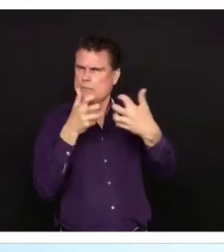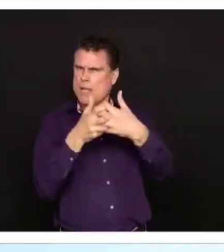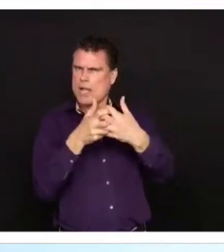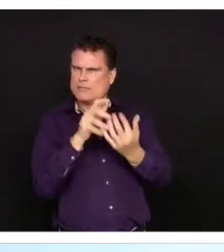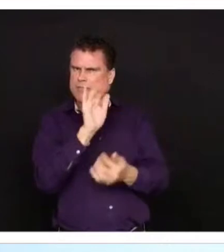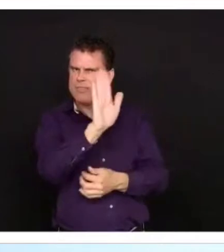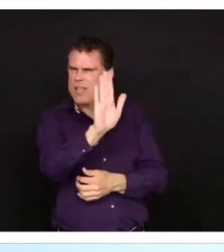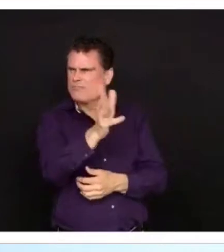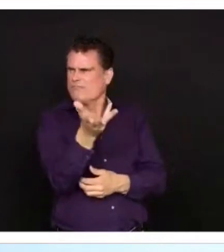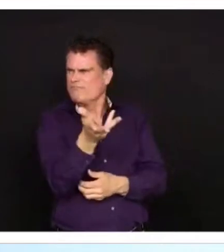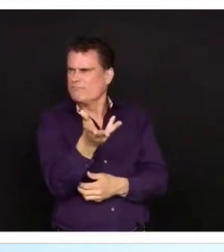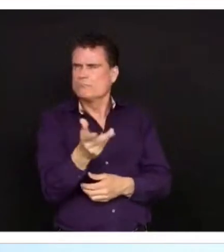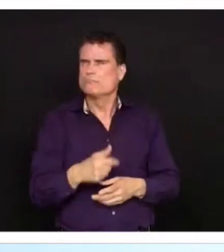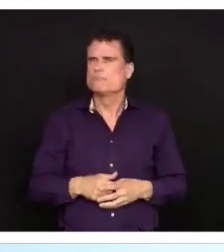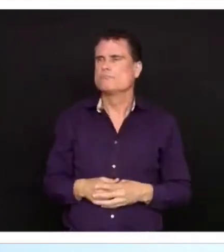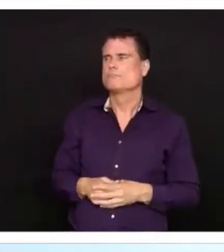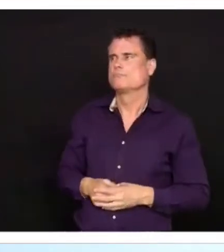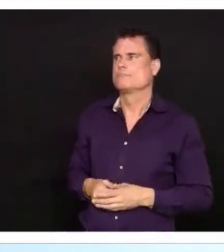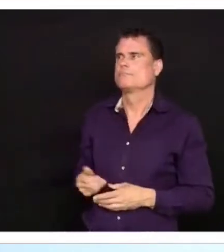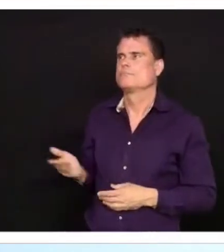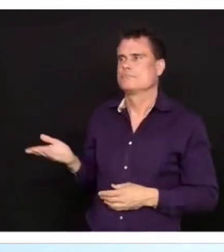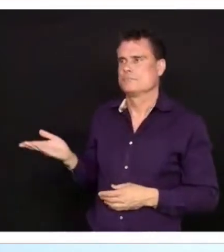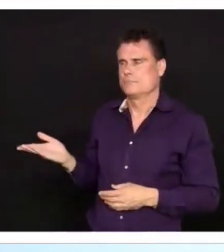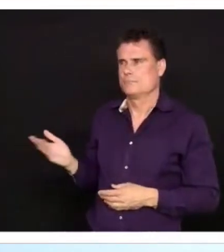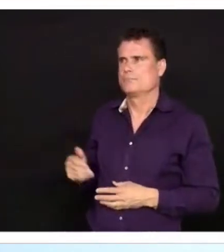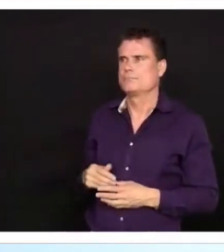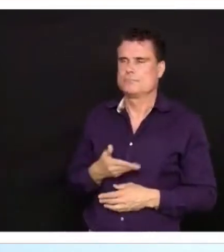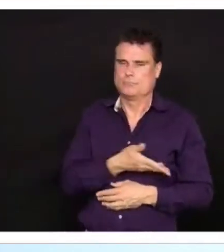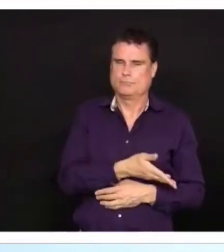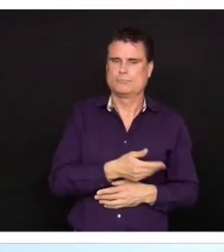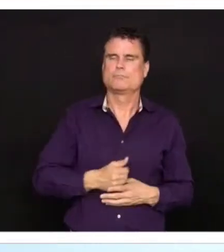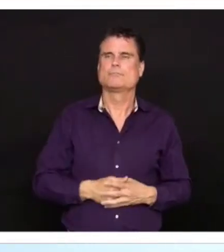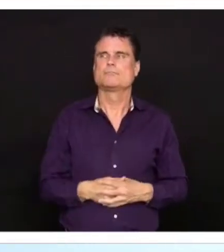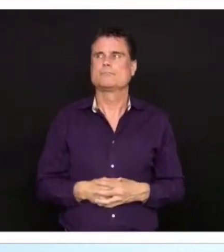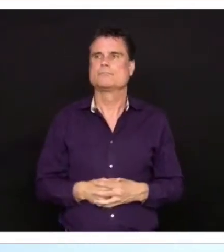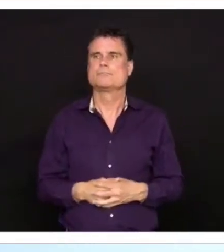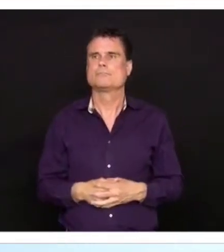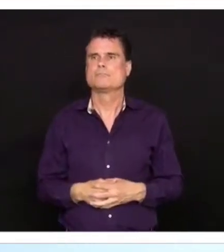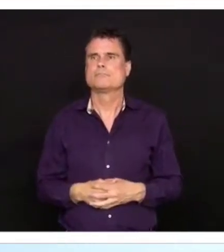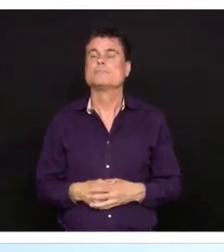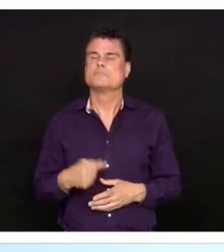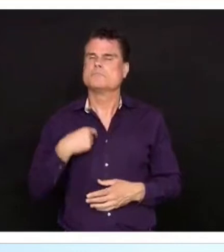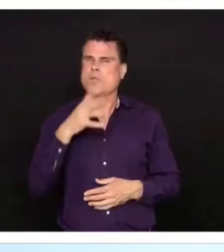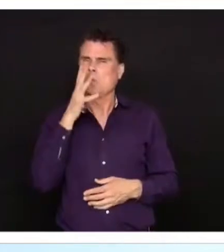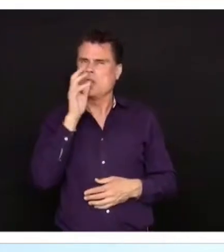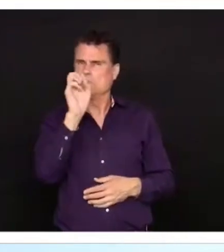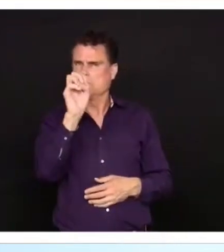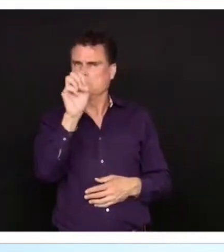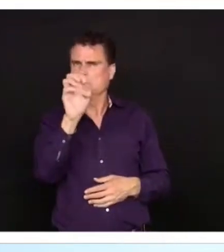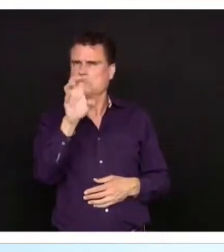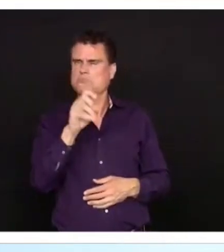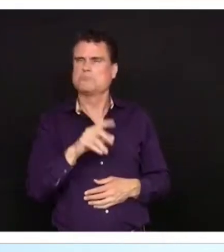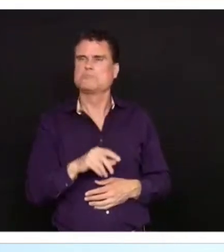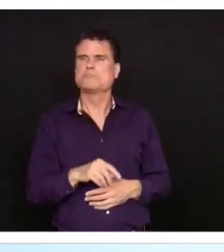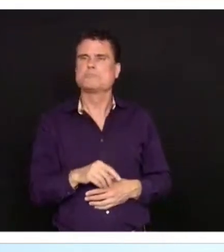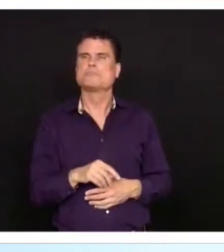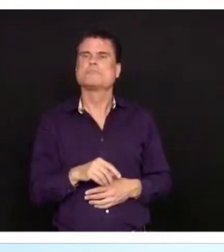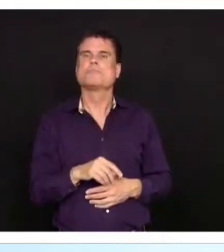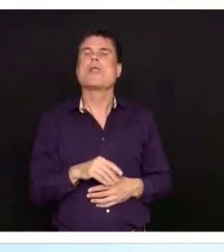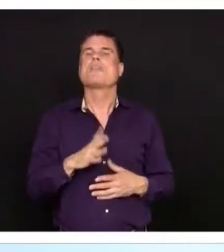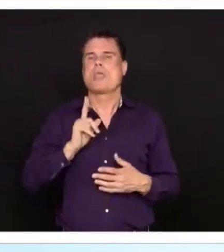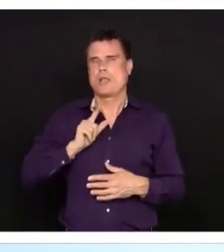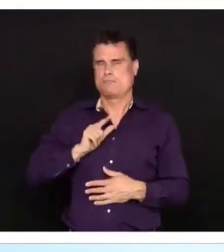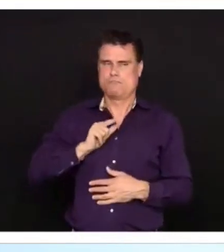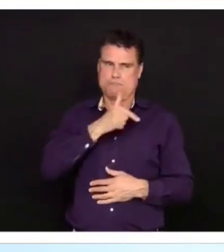broader economic picture, because that is what all of government is looking at. So my focus is saying, okay, what are the